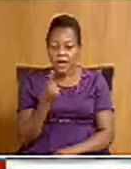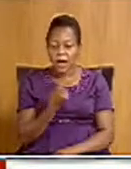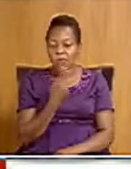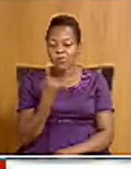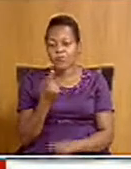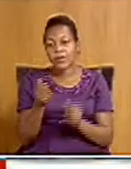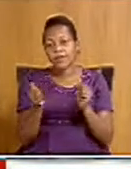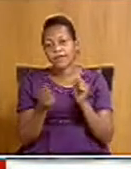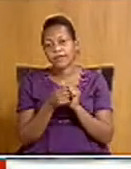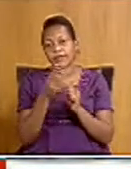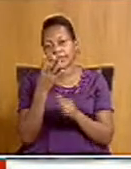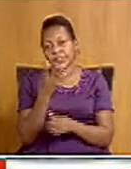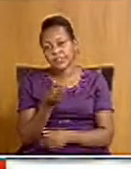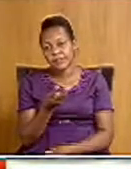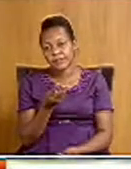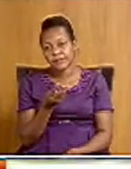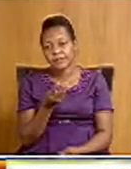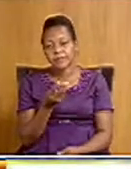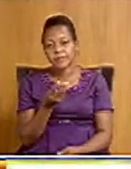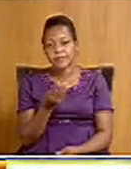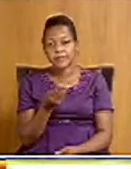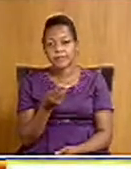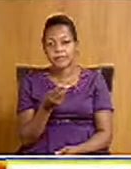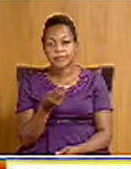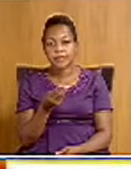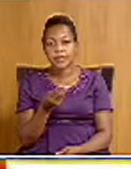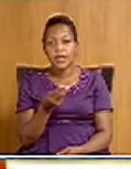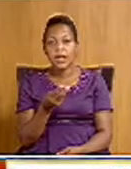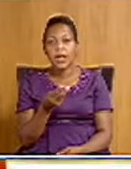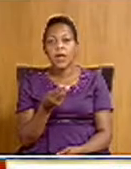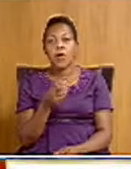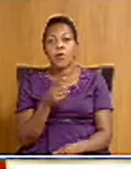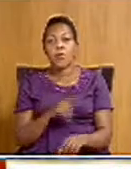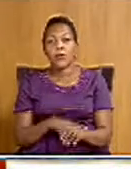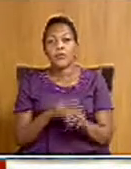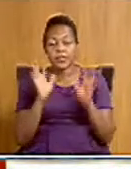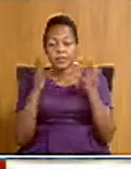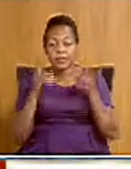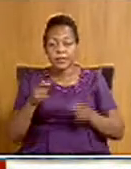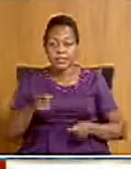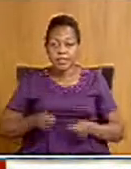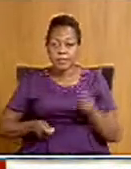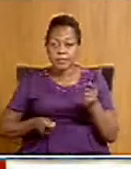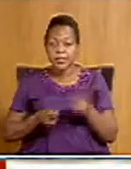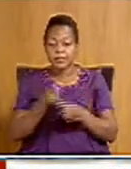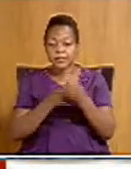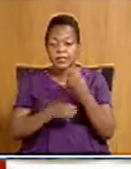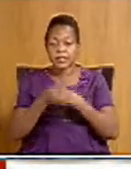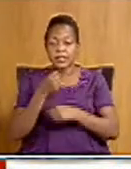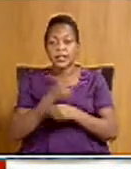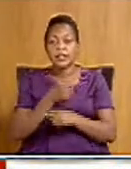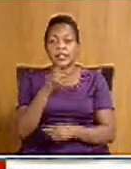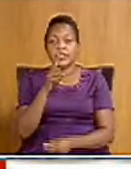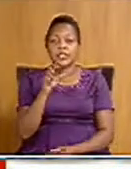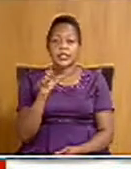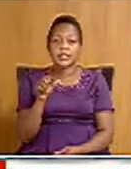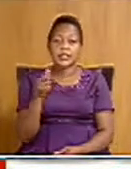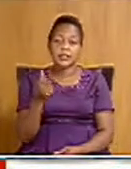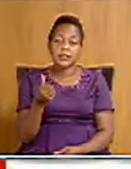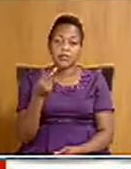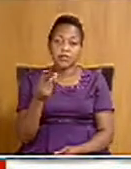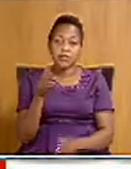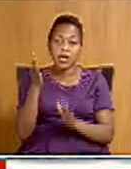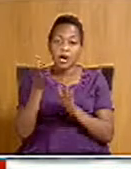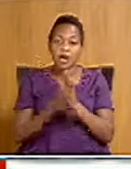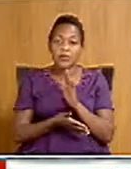only 14. At independence in 1962, out of a parliament